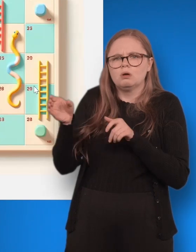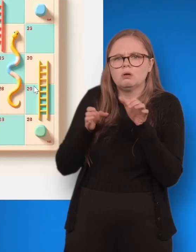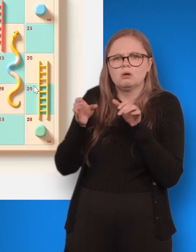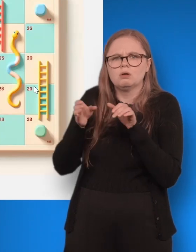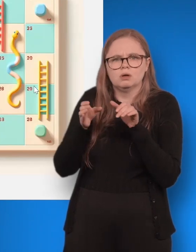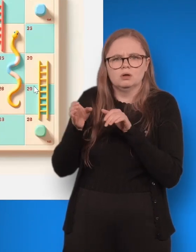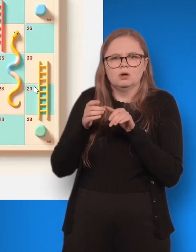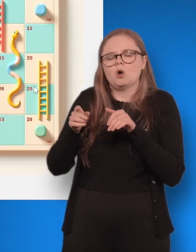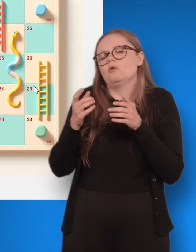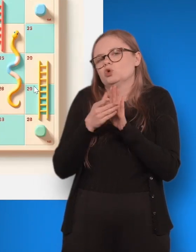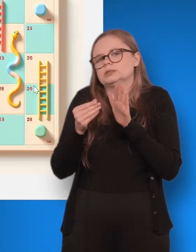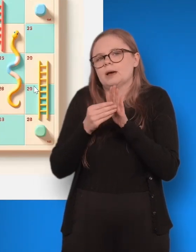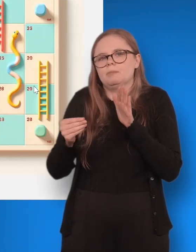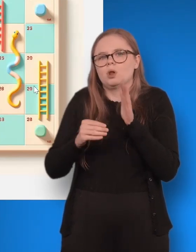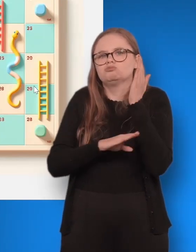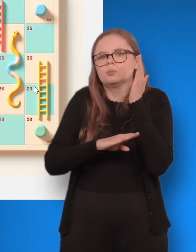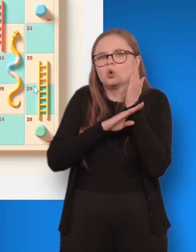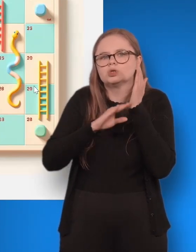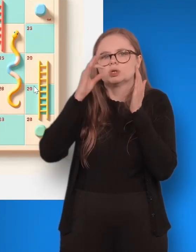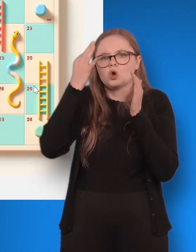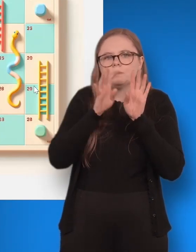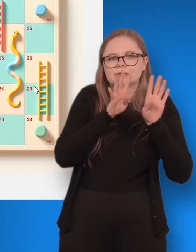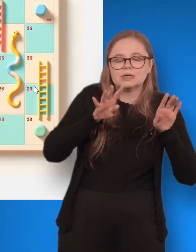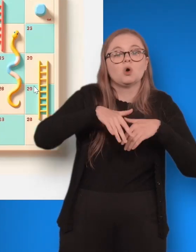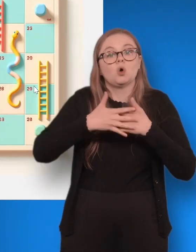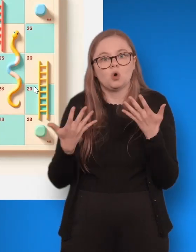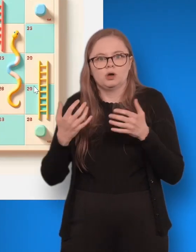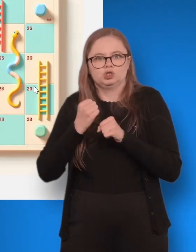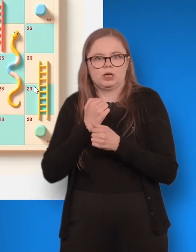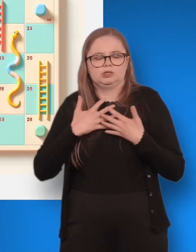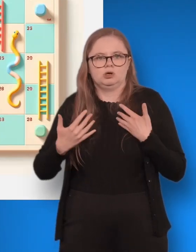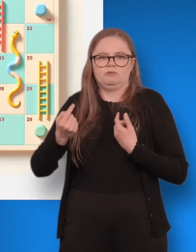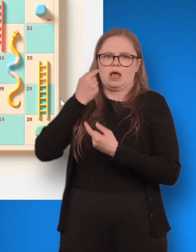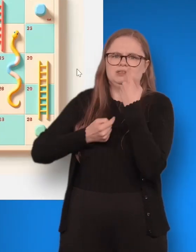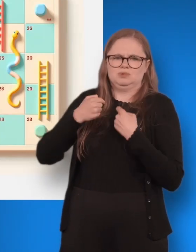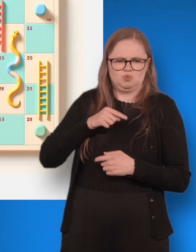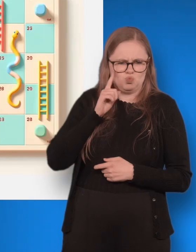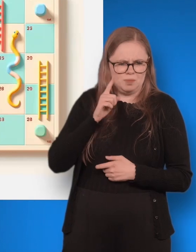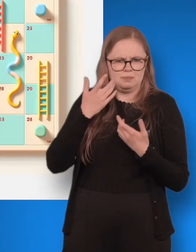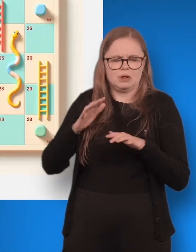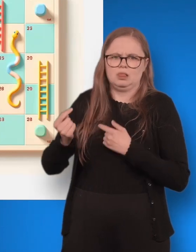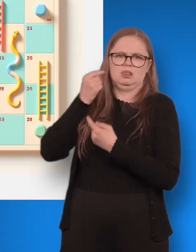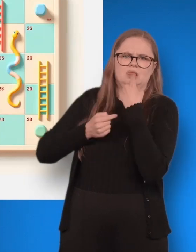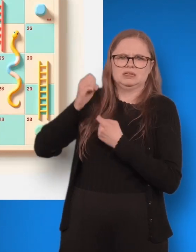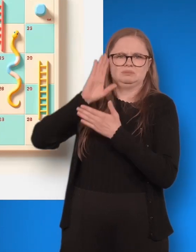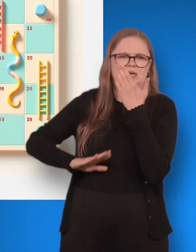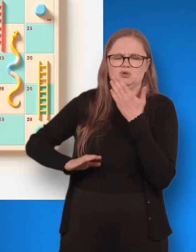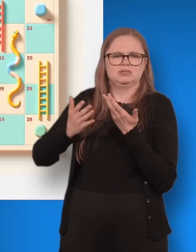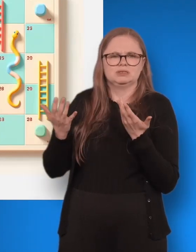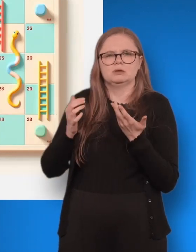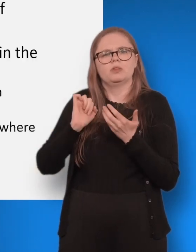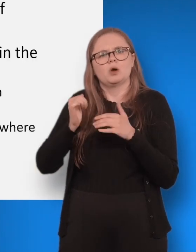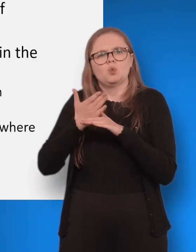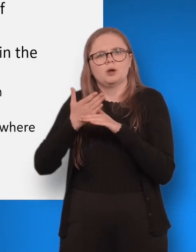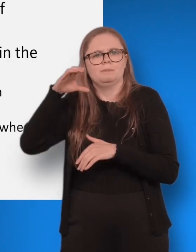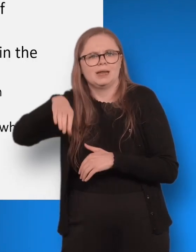promotion committees, or gender harassment that they might experience at their places of